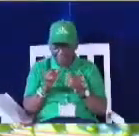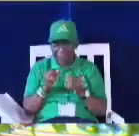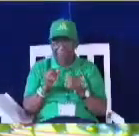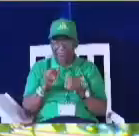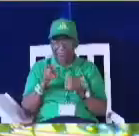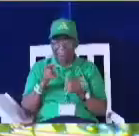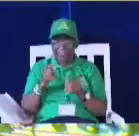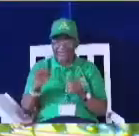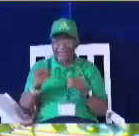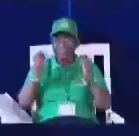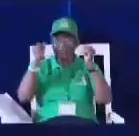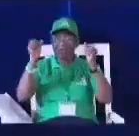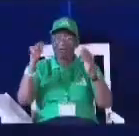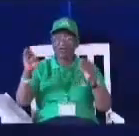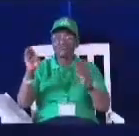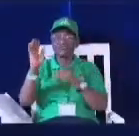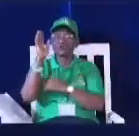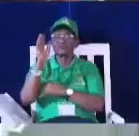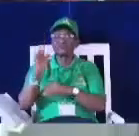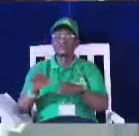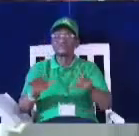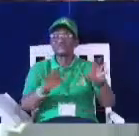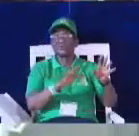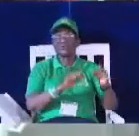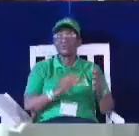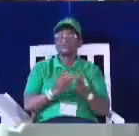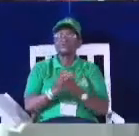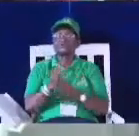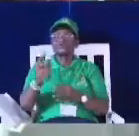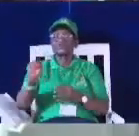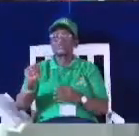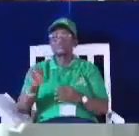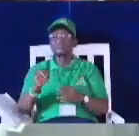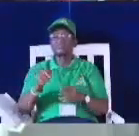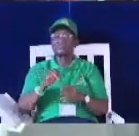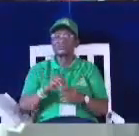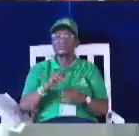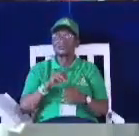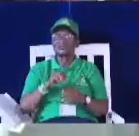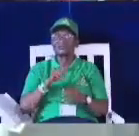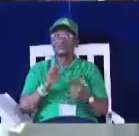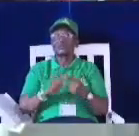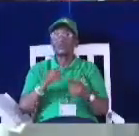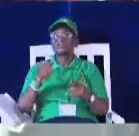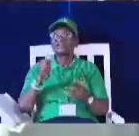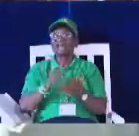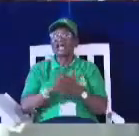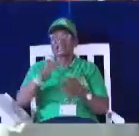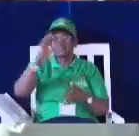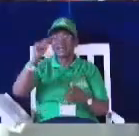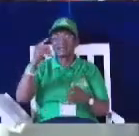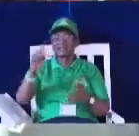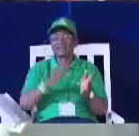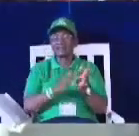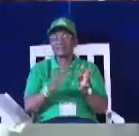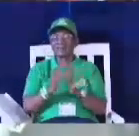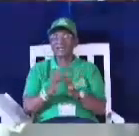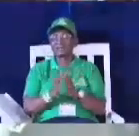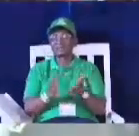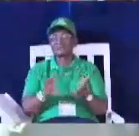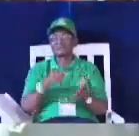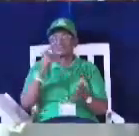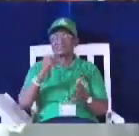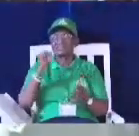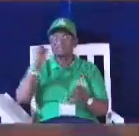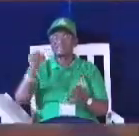The power of God flowed through him into that man. And the Bible says his ankle bones received